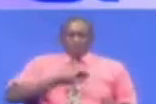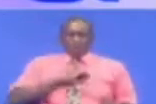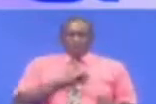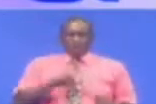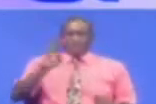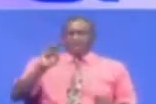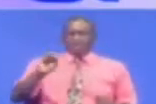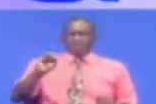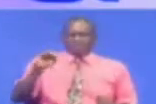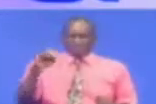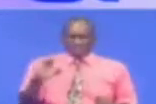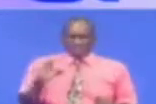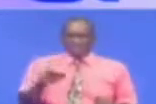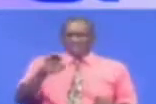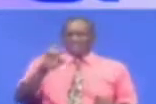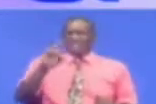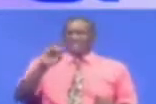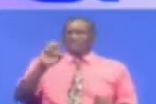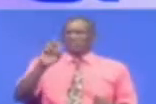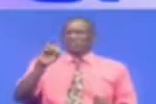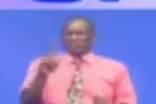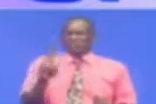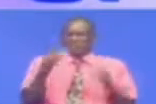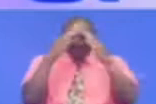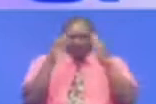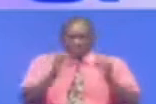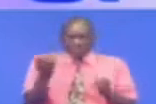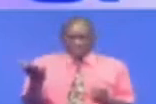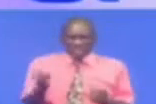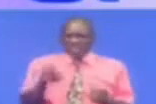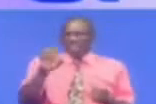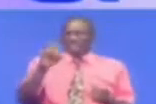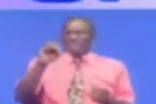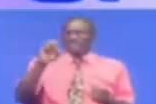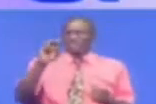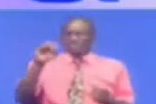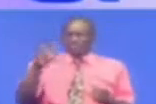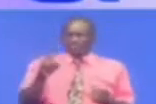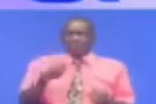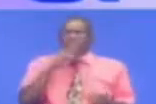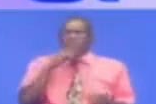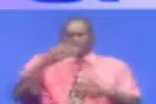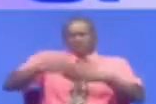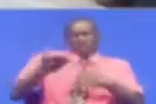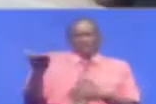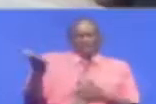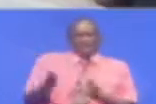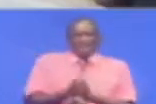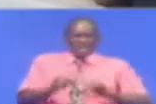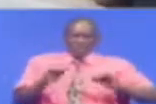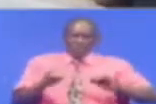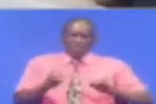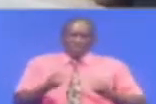of Ceremony, Edmond Nyabola, I don't know, he's here, is a boy from the neighborhood, and we've taught him today